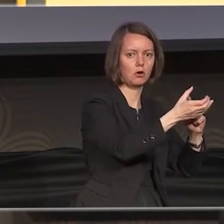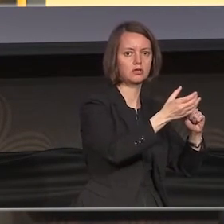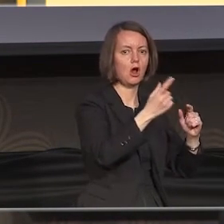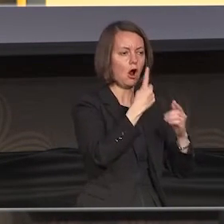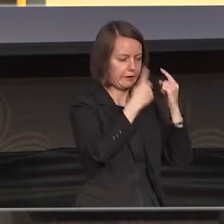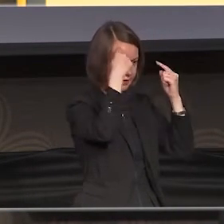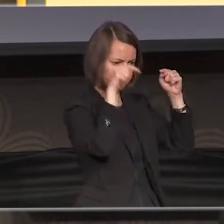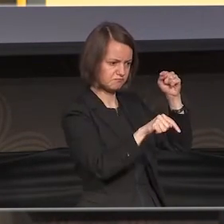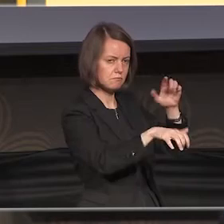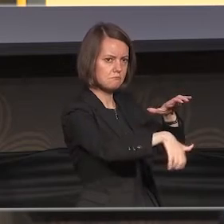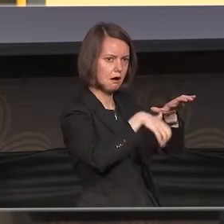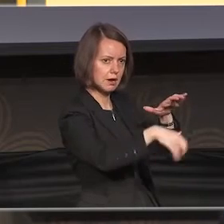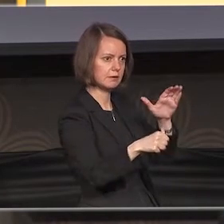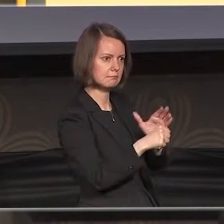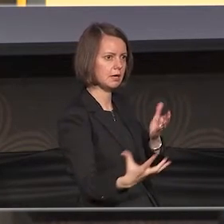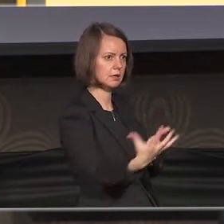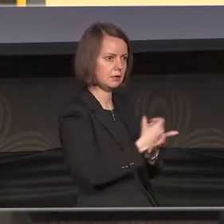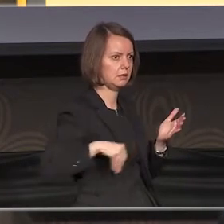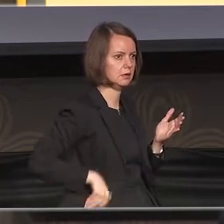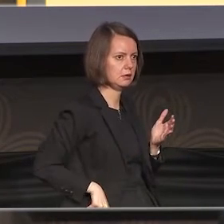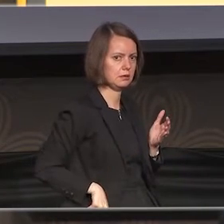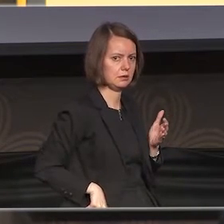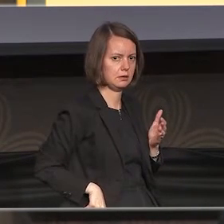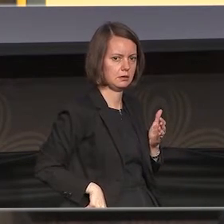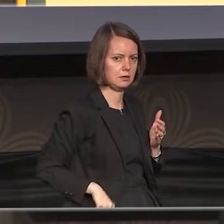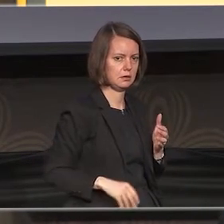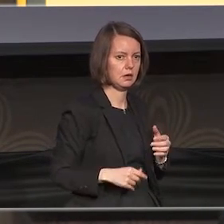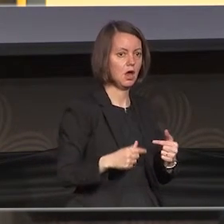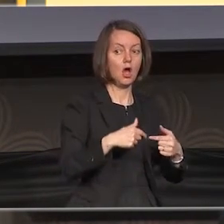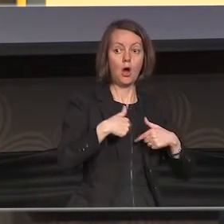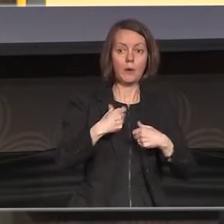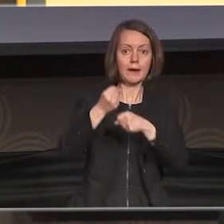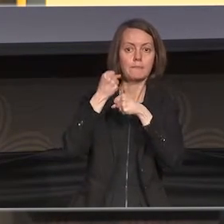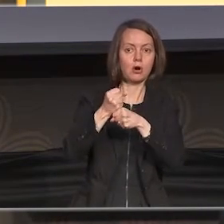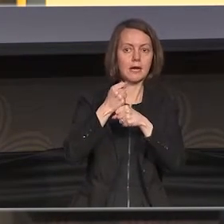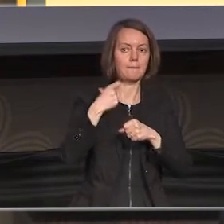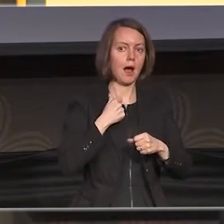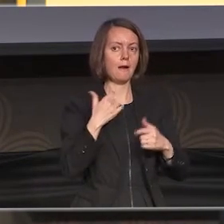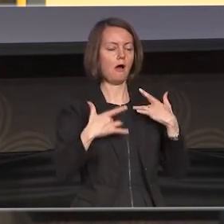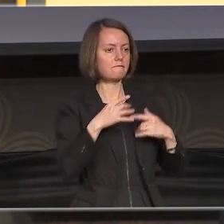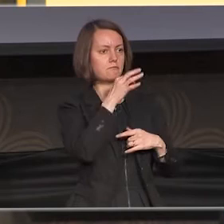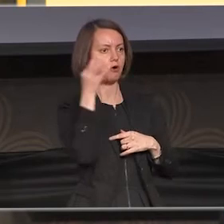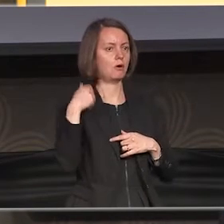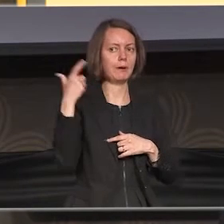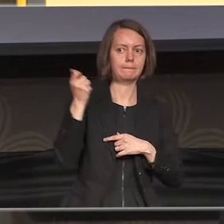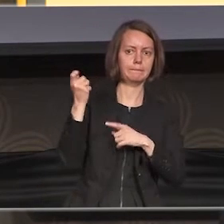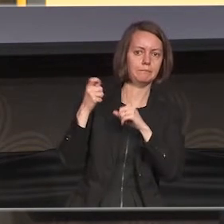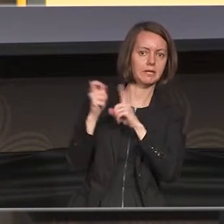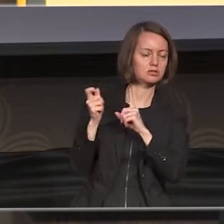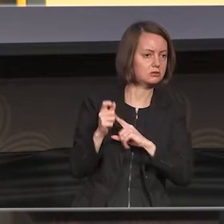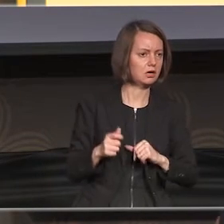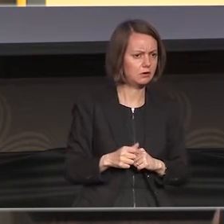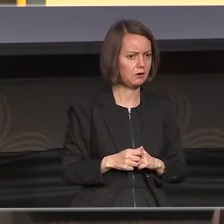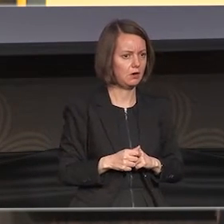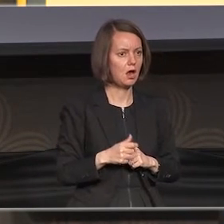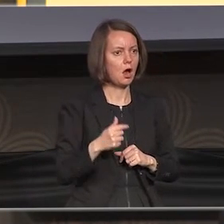these local and global actions are not occurring because we have nothing better to do with our lives. These actions occur because we do not have control